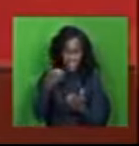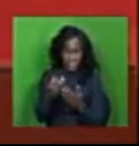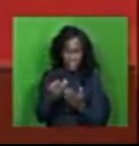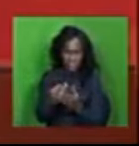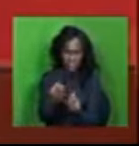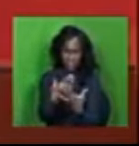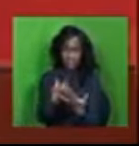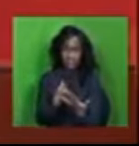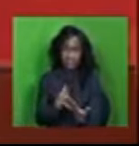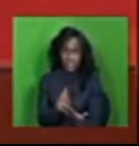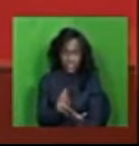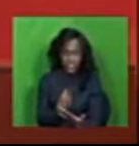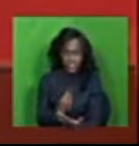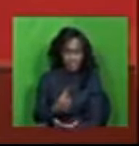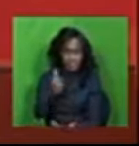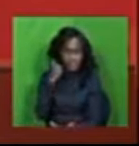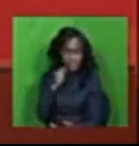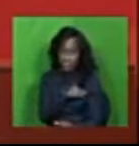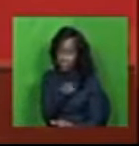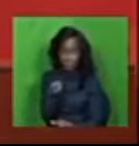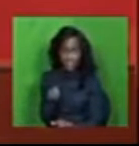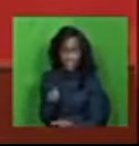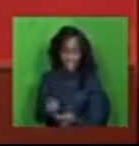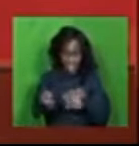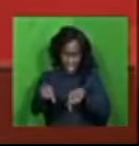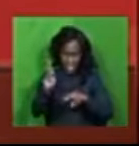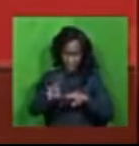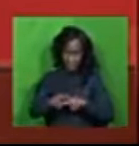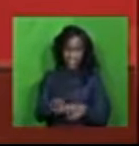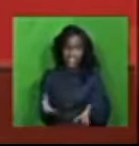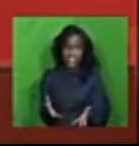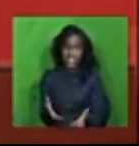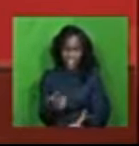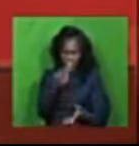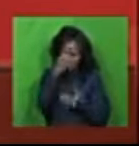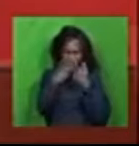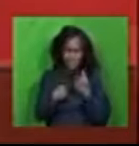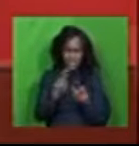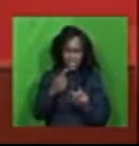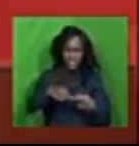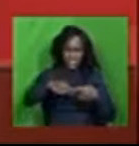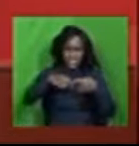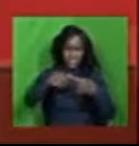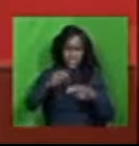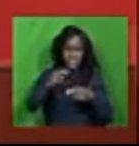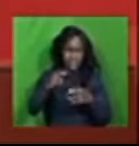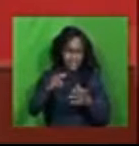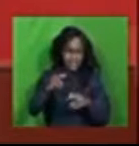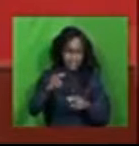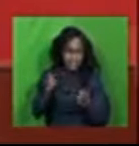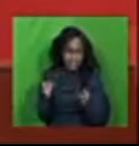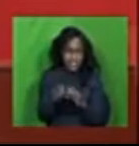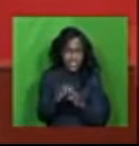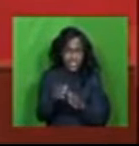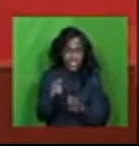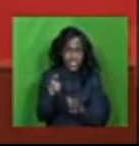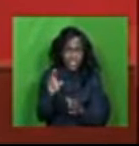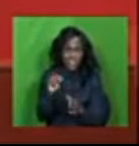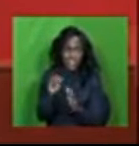Should I ignore them and come to preside because I suspended sitting for 30 minutes? Go through the